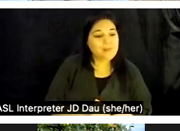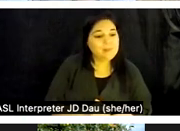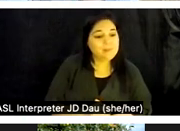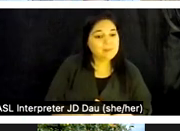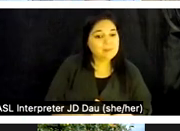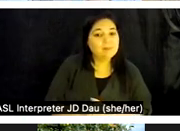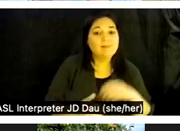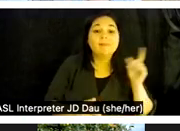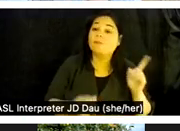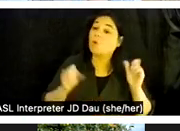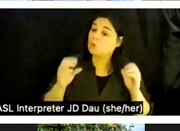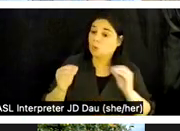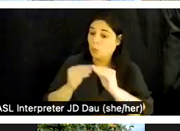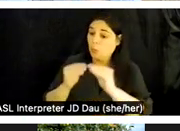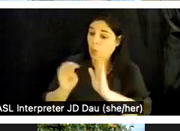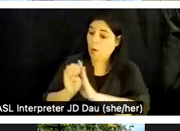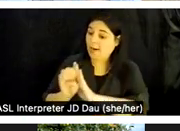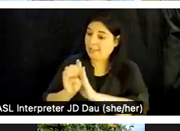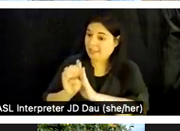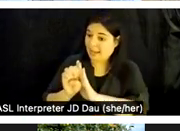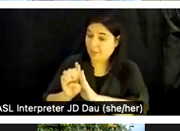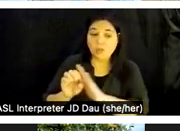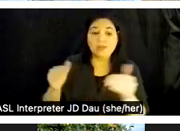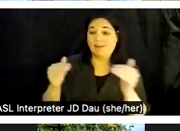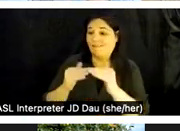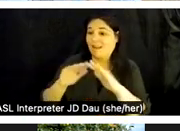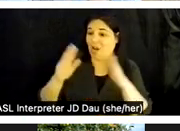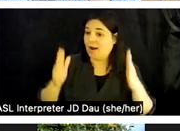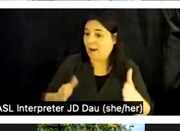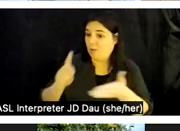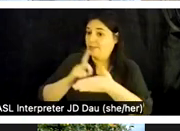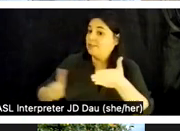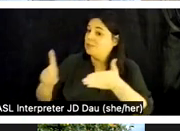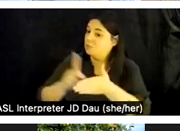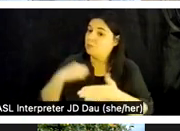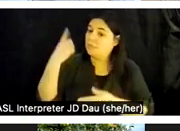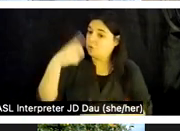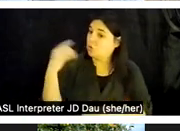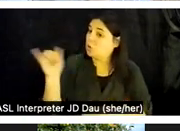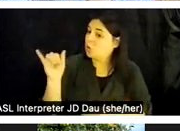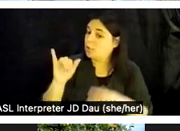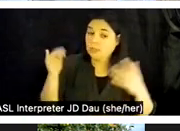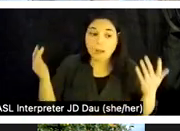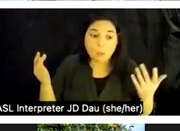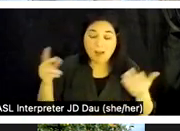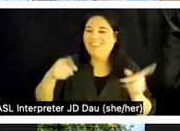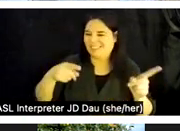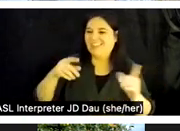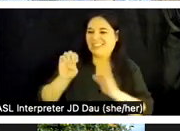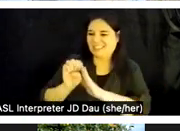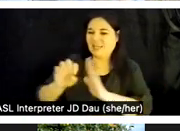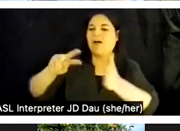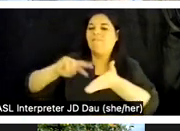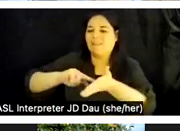So to give some examples of what fair housing discrimination looks like, this is one of intentional discrimination.